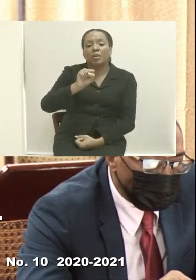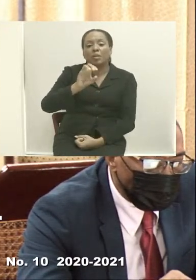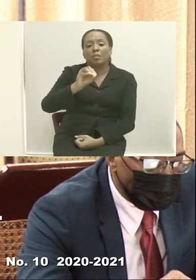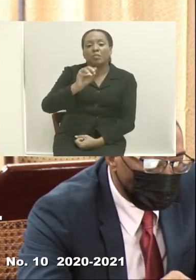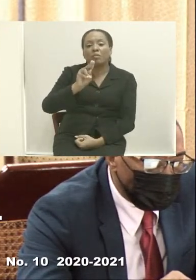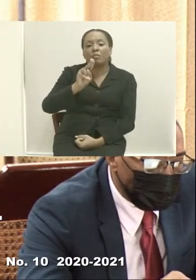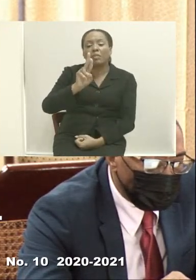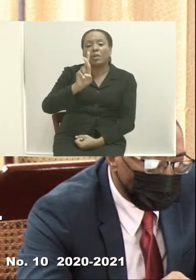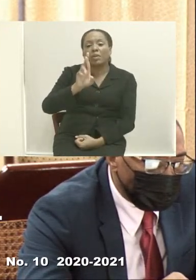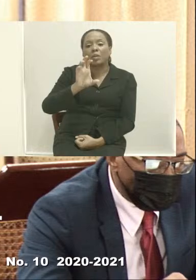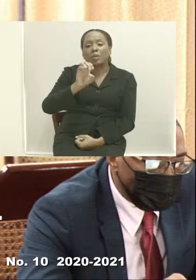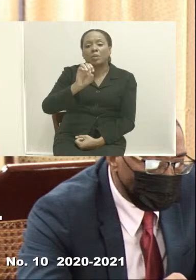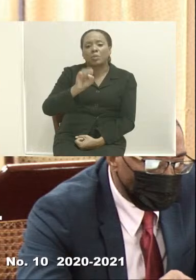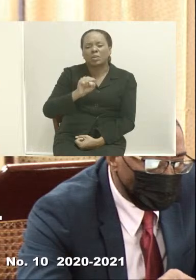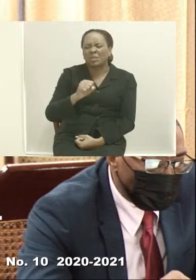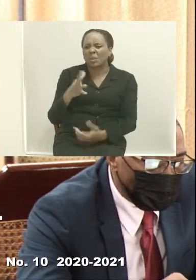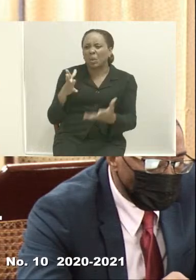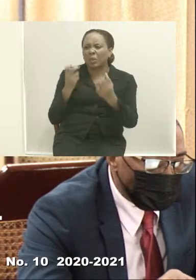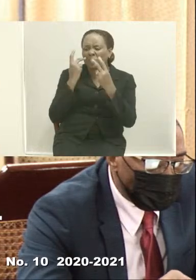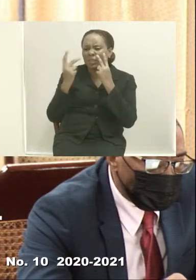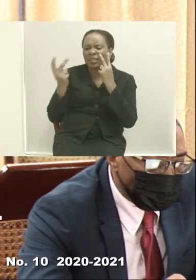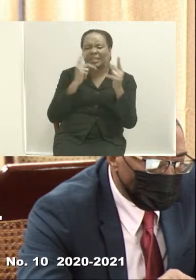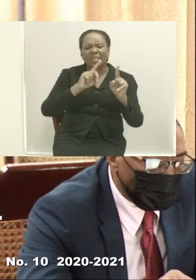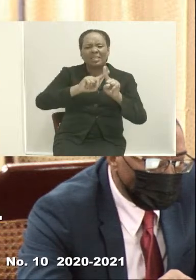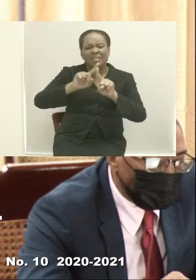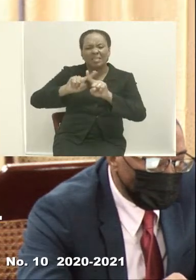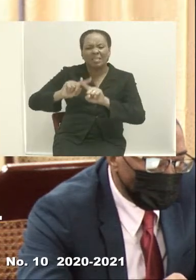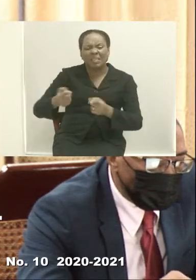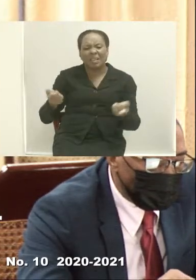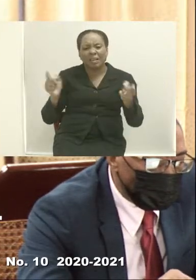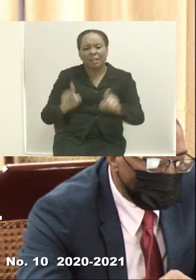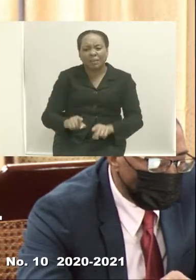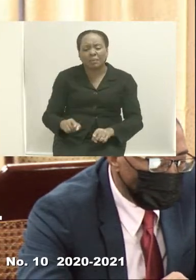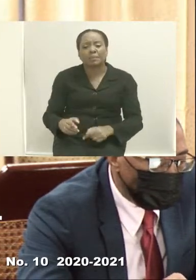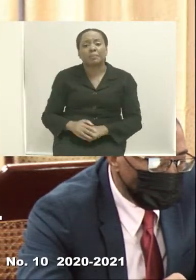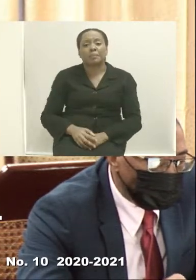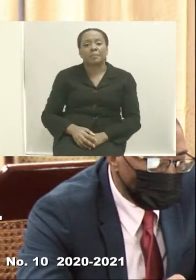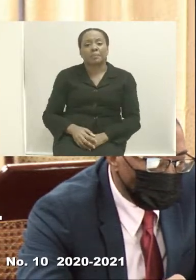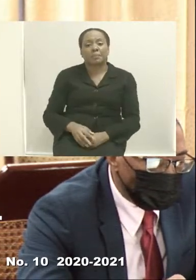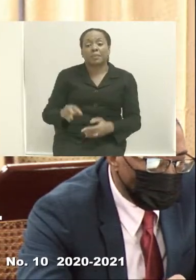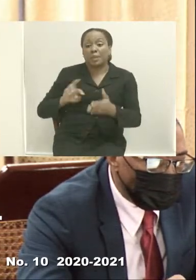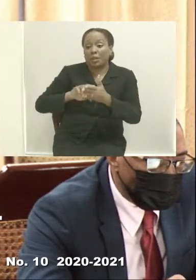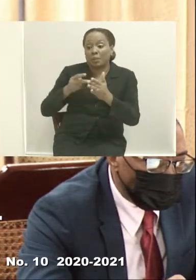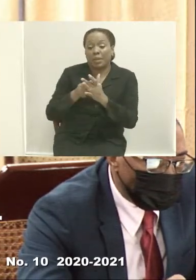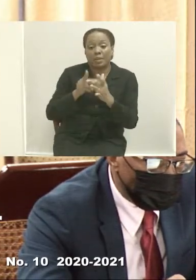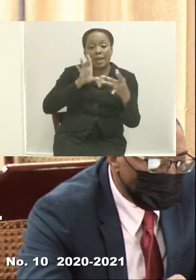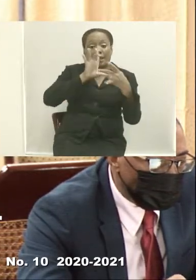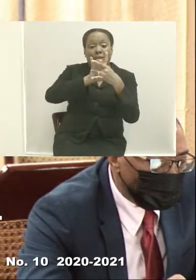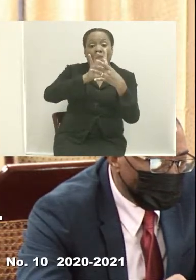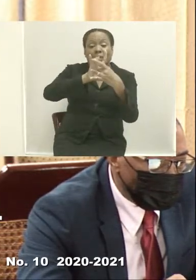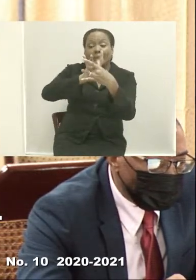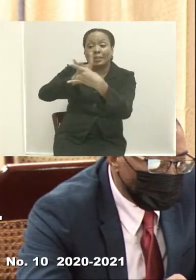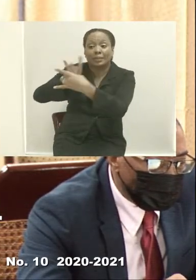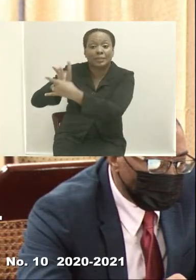happen, because that in itself spawns other businesses. They